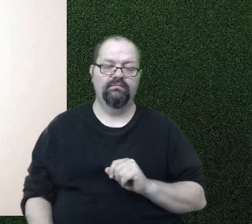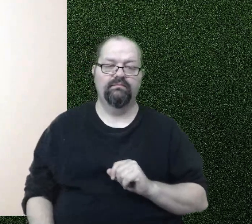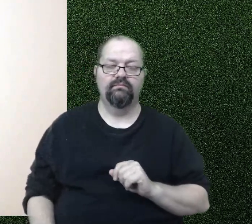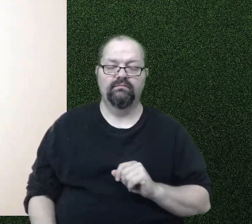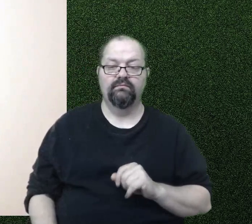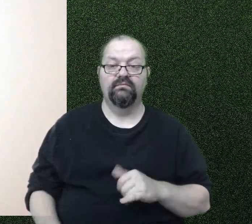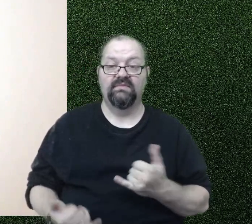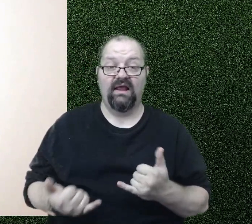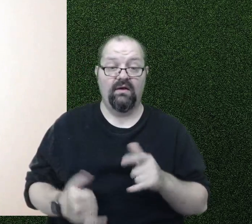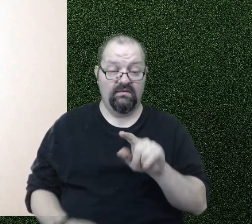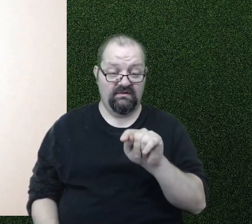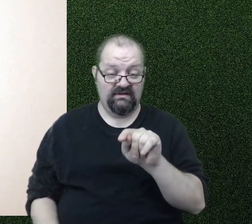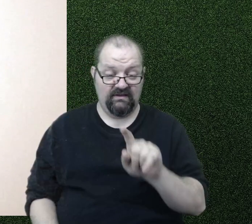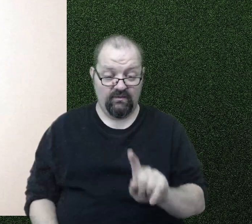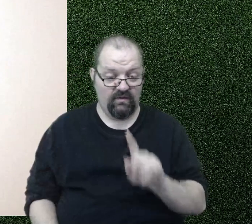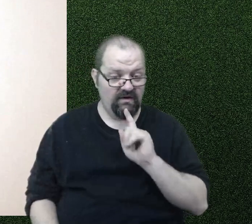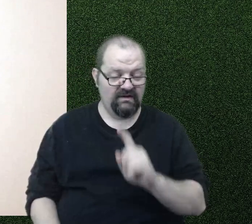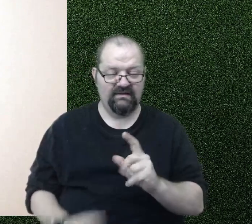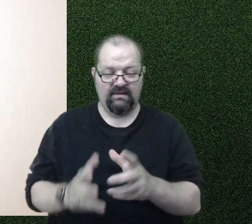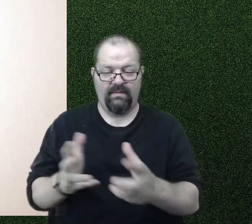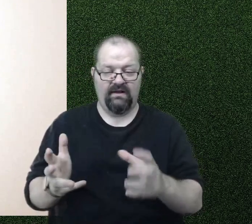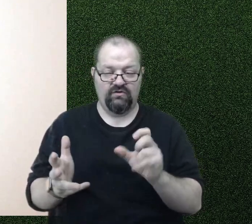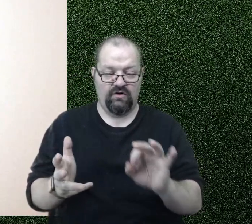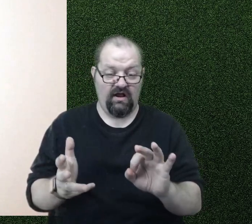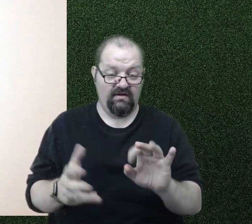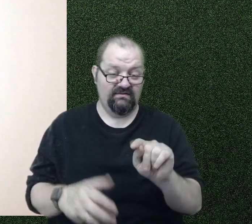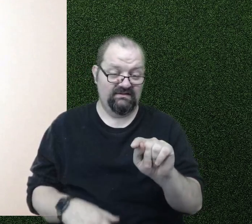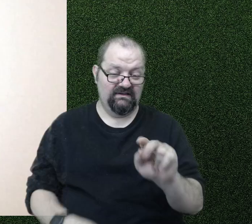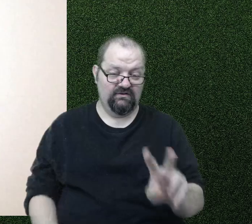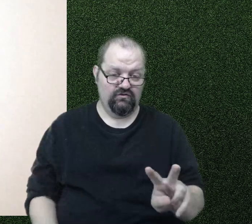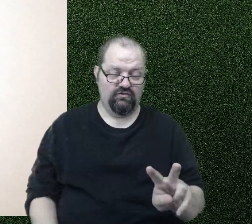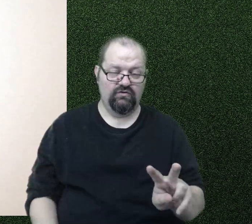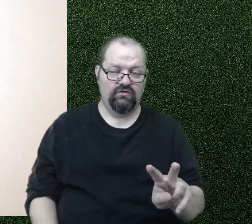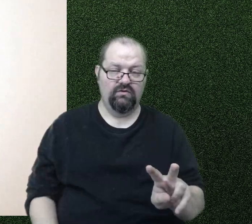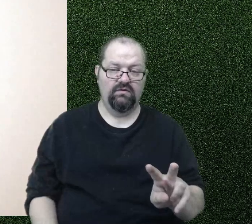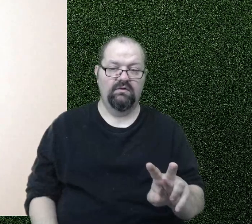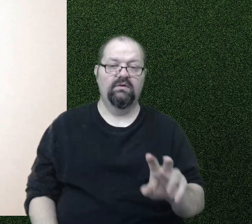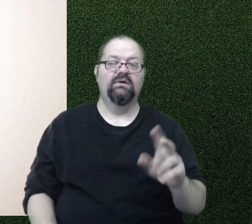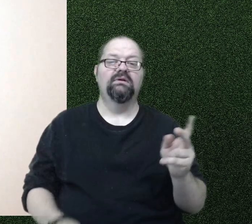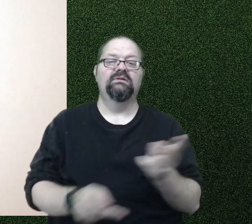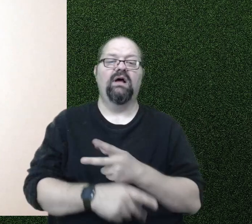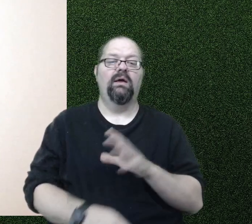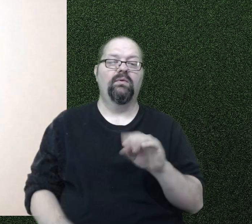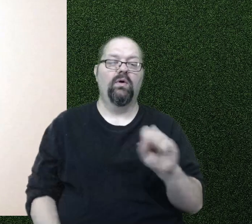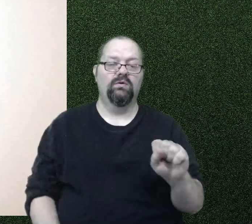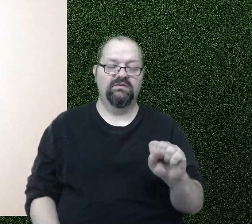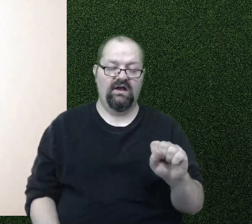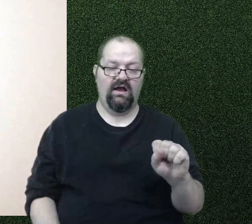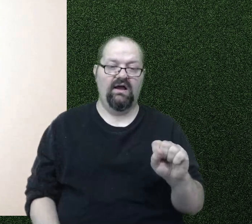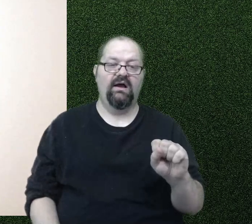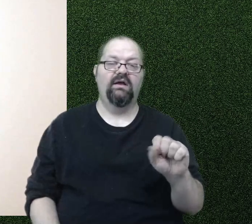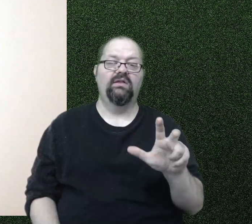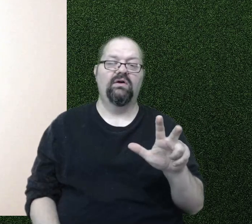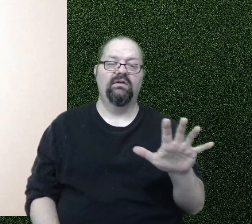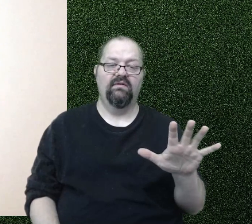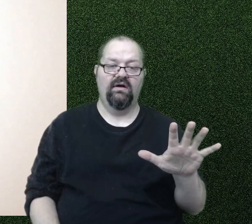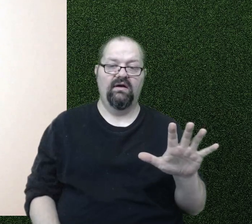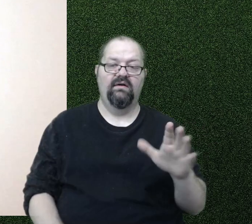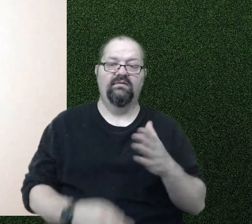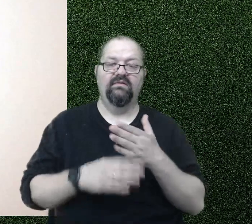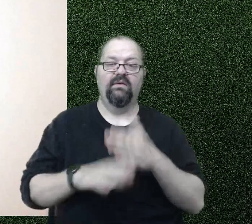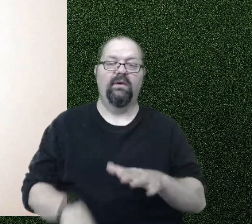So T1 was the magnitude of T2 times cosine of 35 divided by cosine of